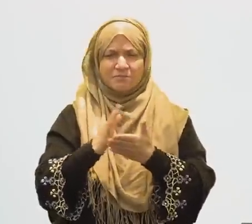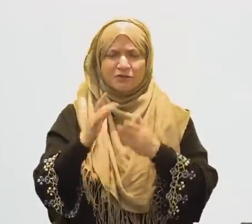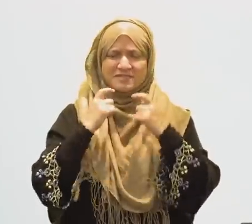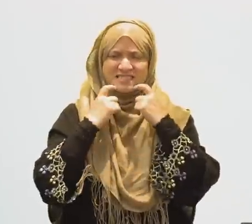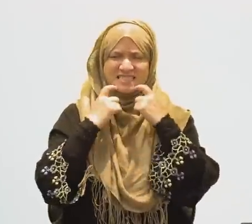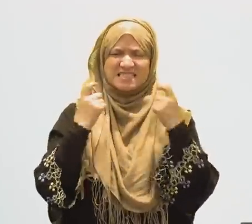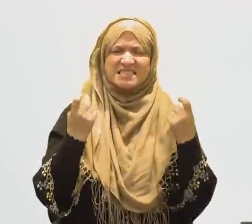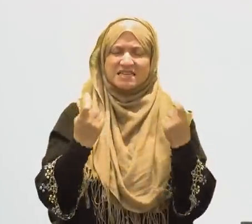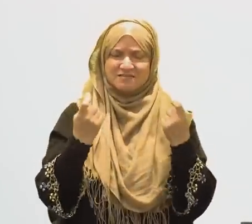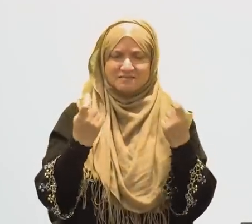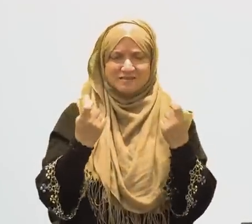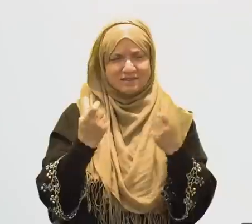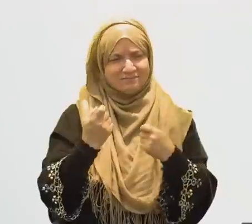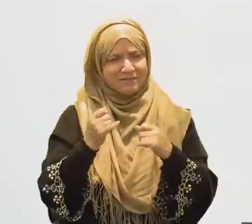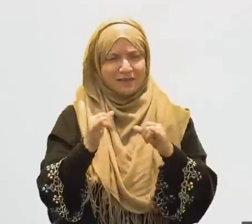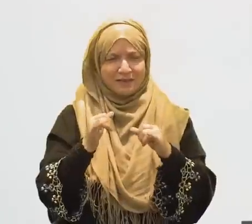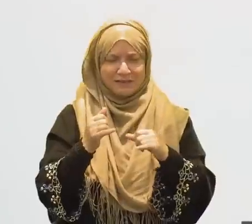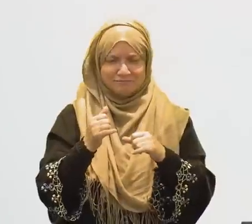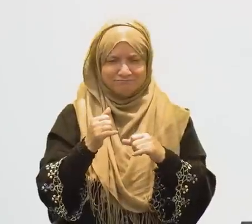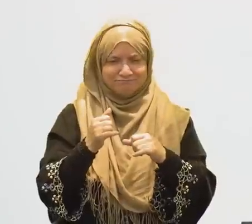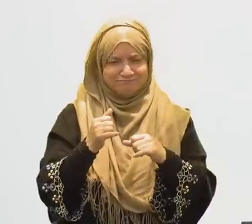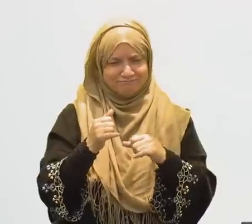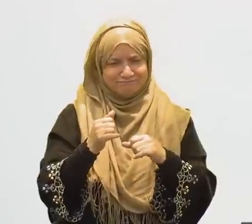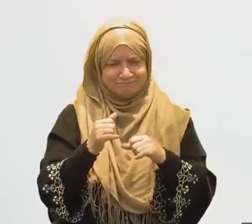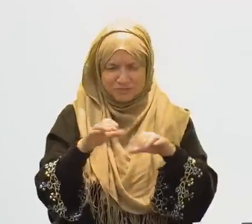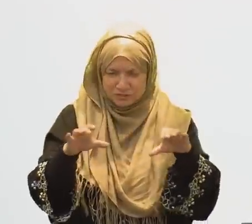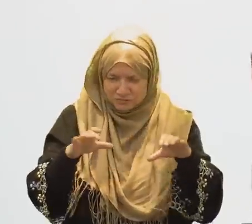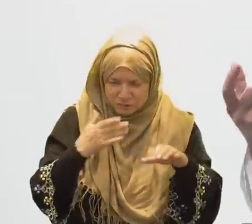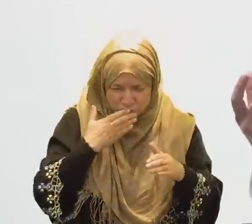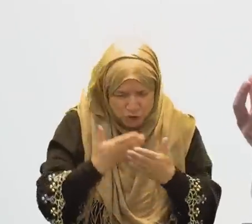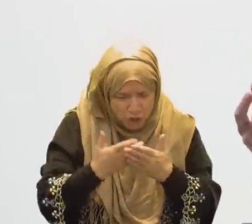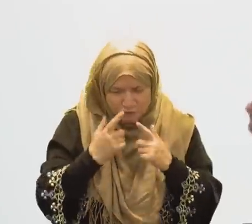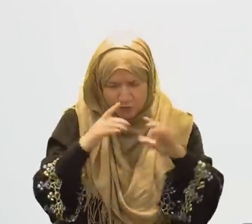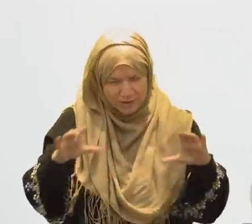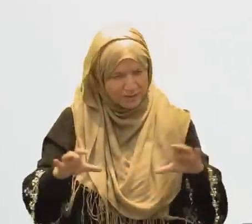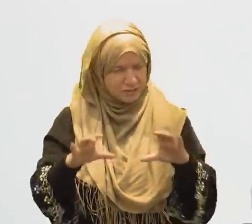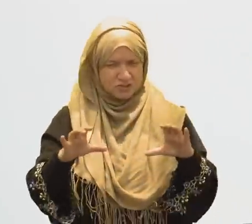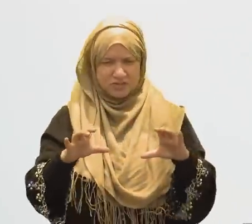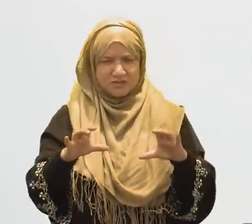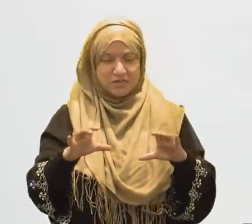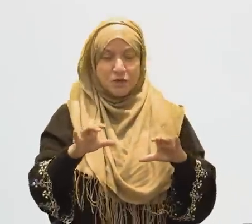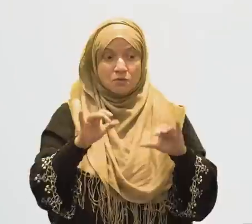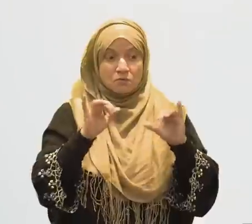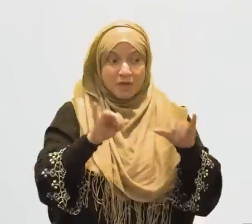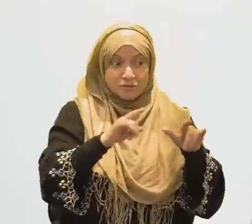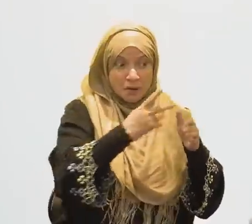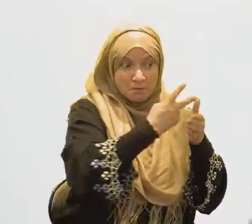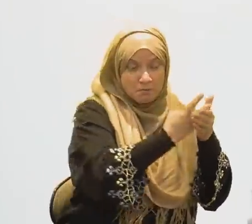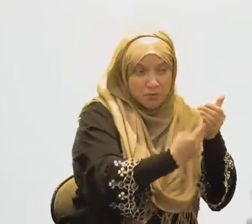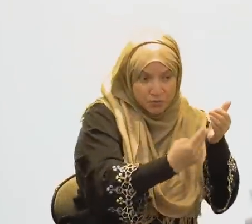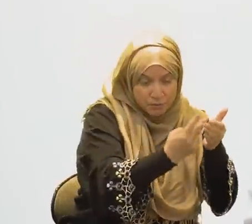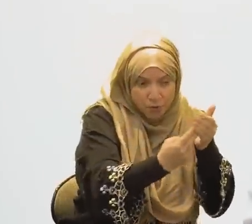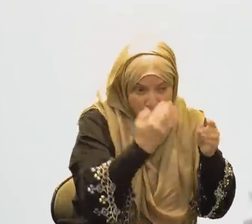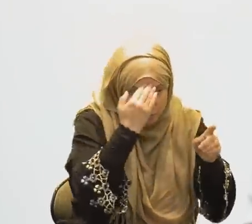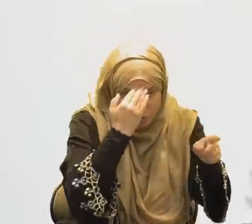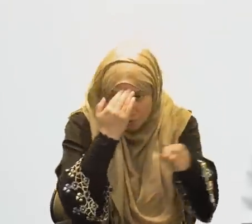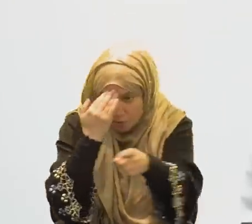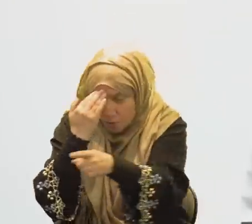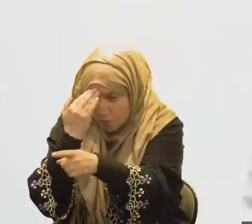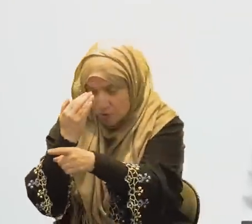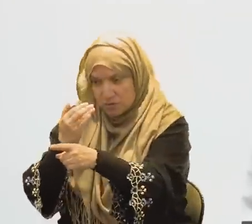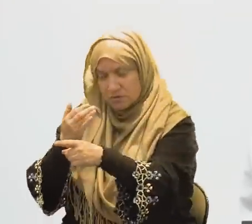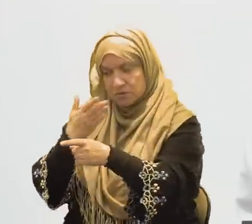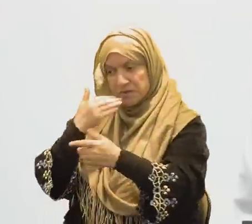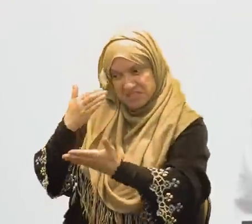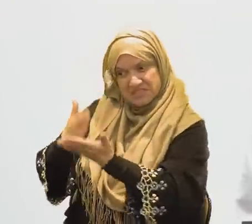because the beauty of the advice of the Prophet saws is that he could say in one sentence what we try to say in 30 minutes a